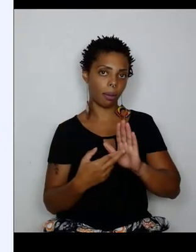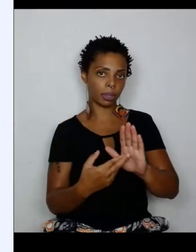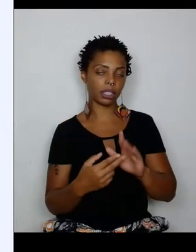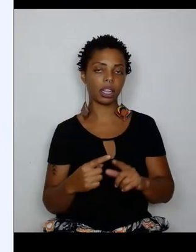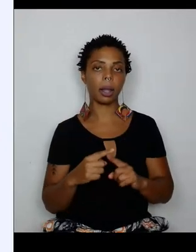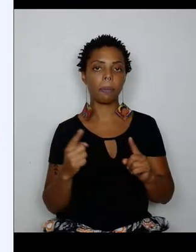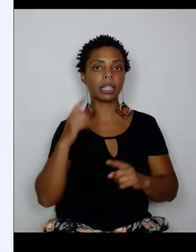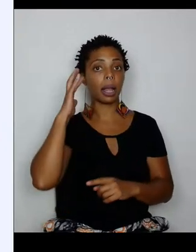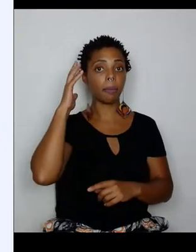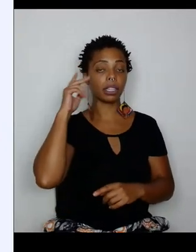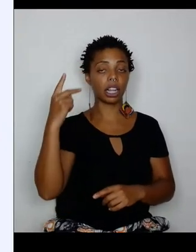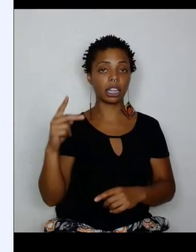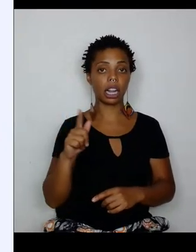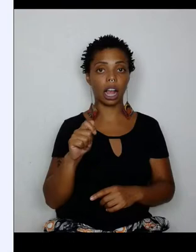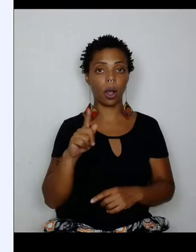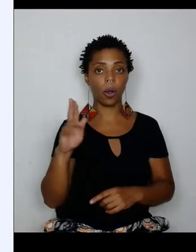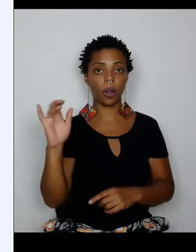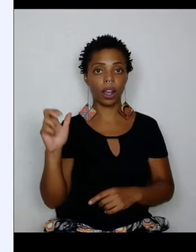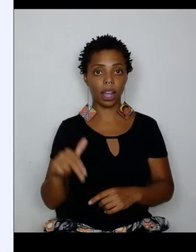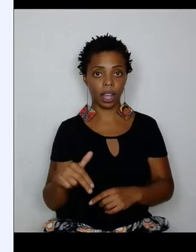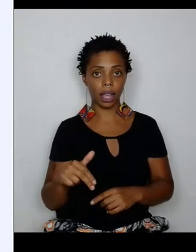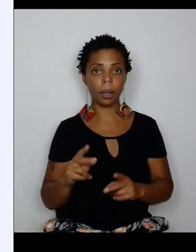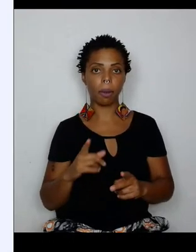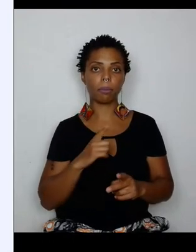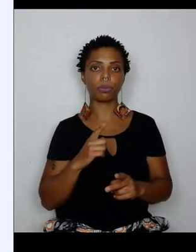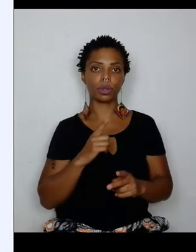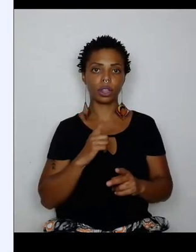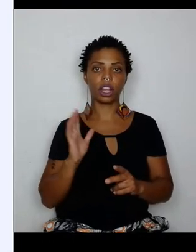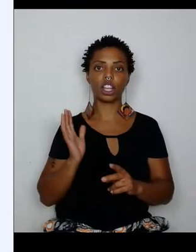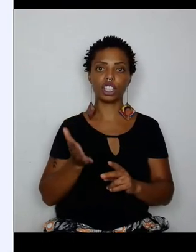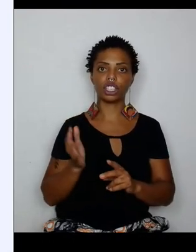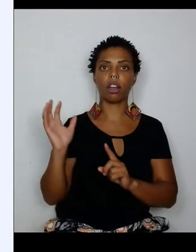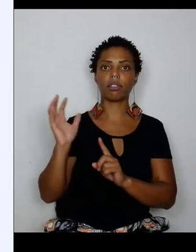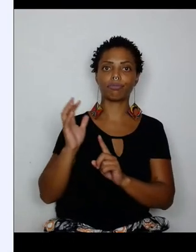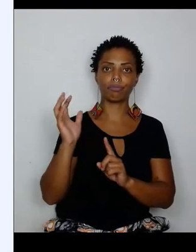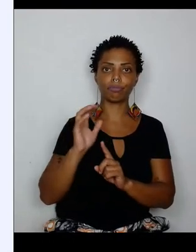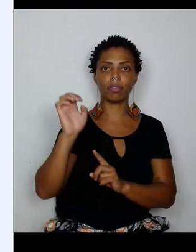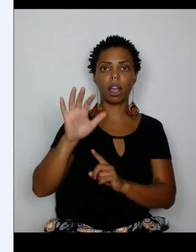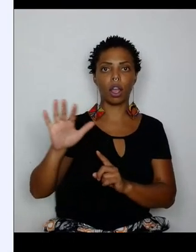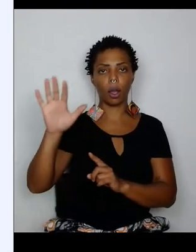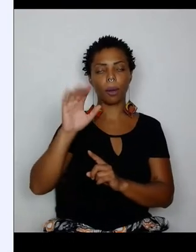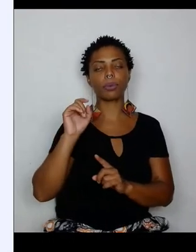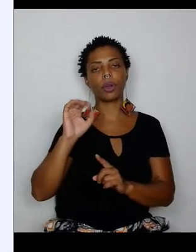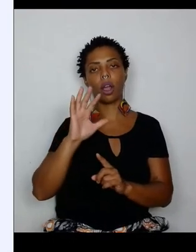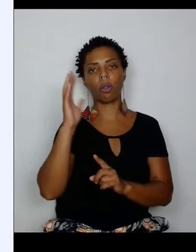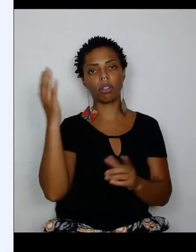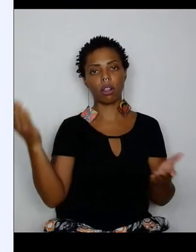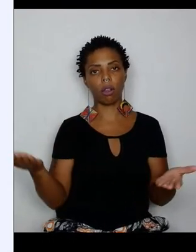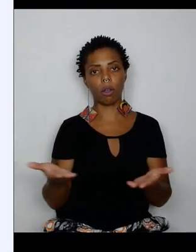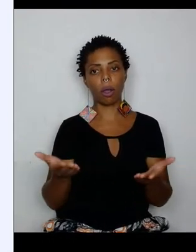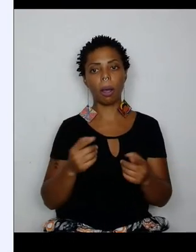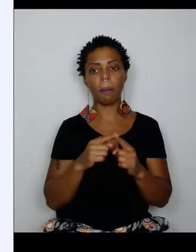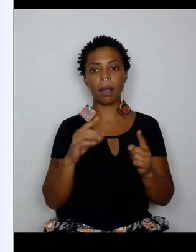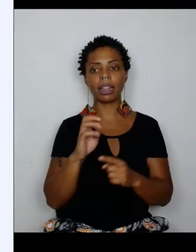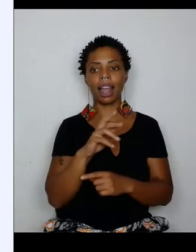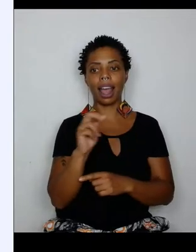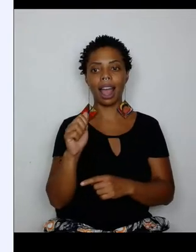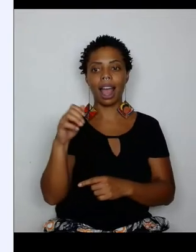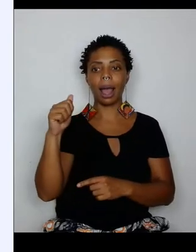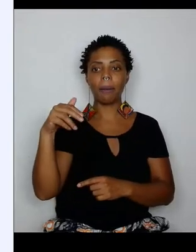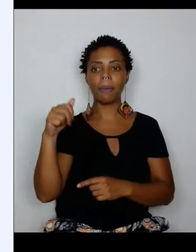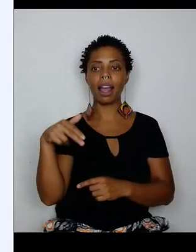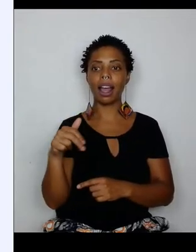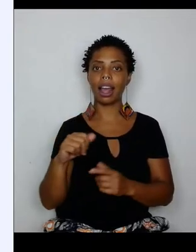european interventions and present day realities te amano was the living embodiment of an unbroken link to a female